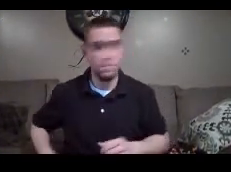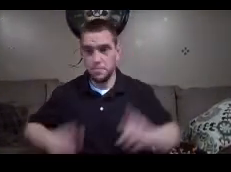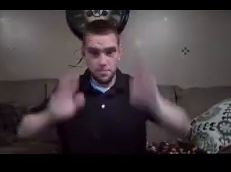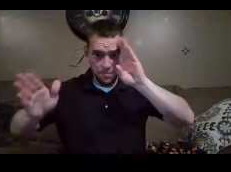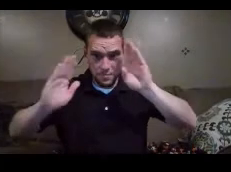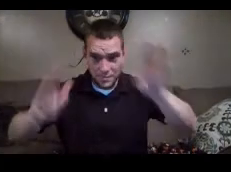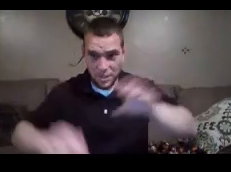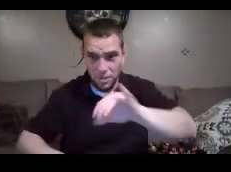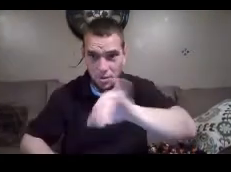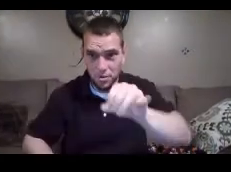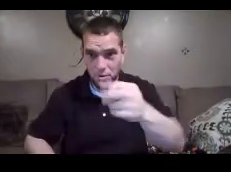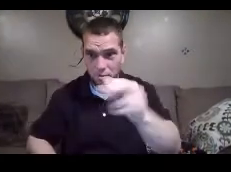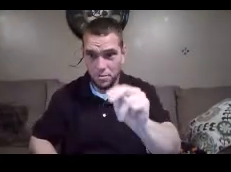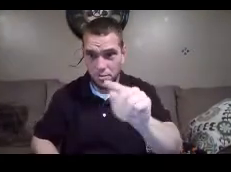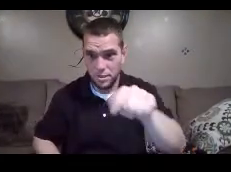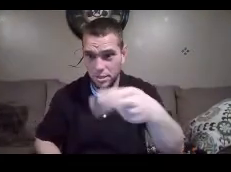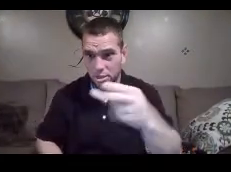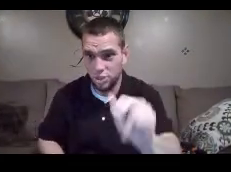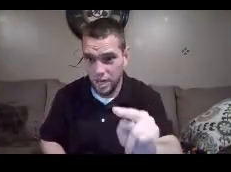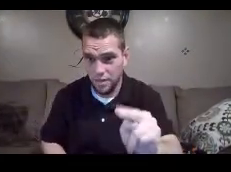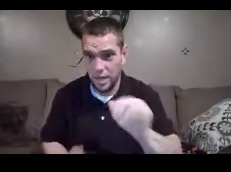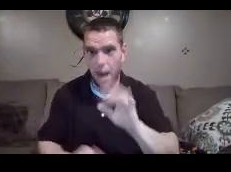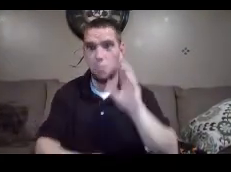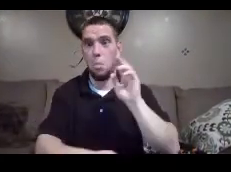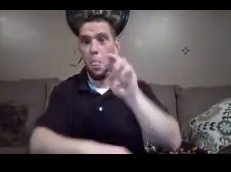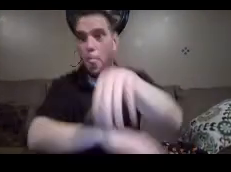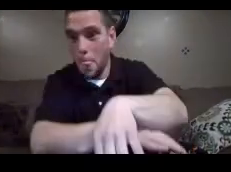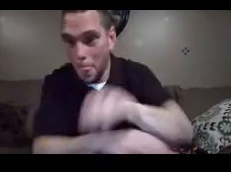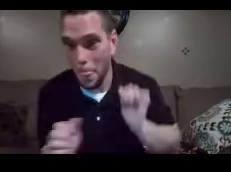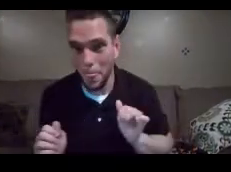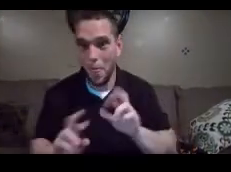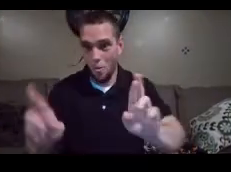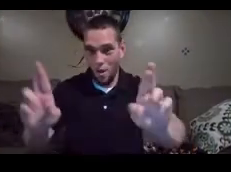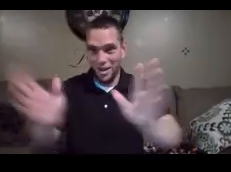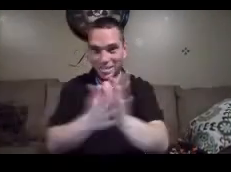Jonathan. Yeah. I am happy to jump into now